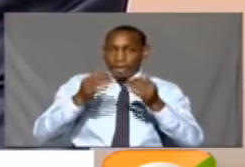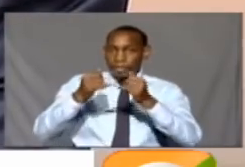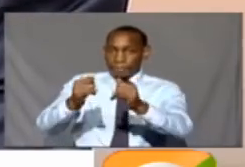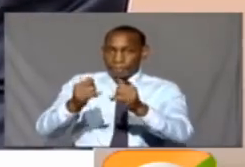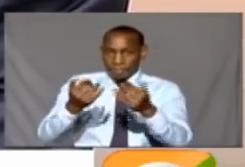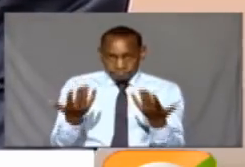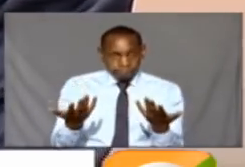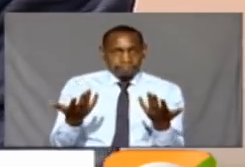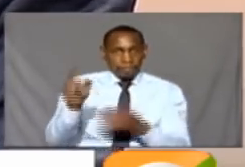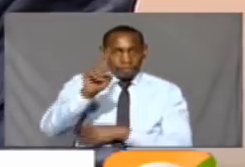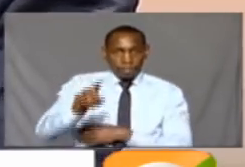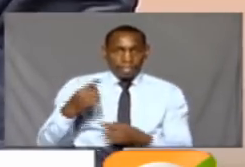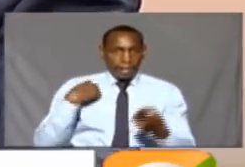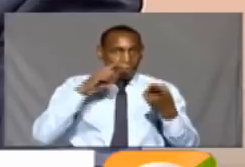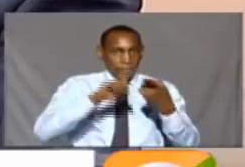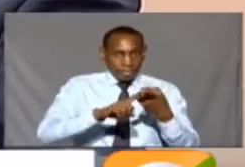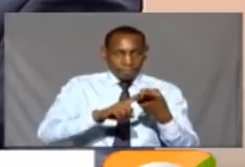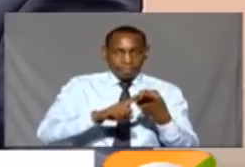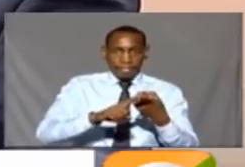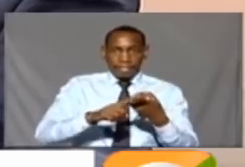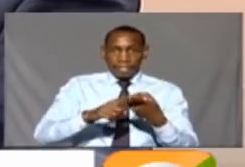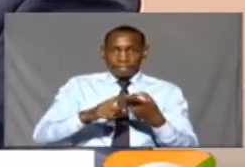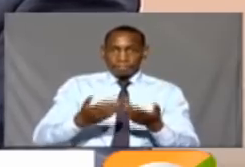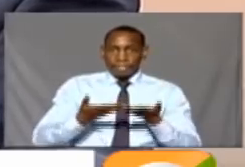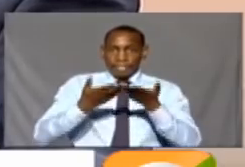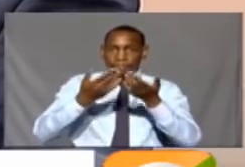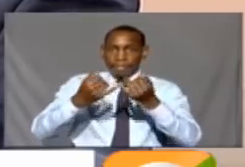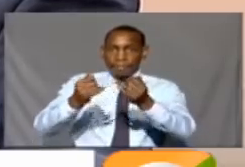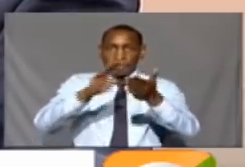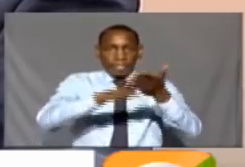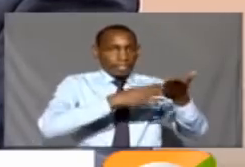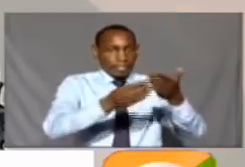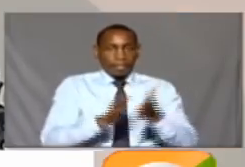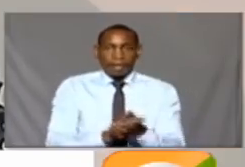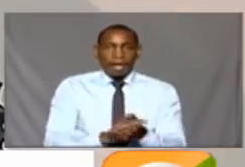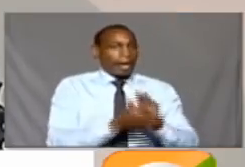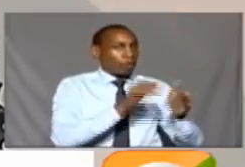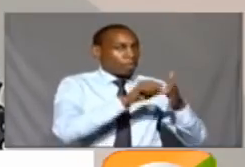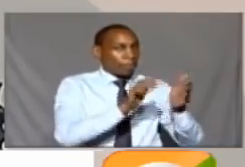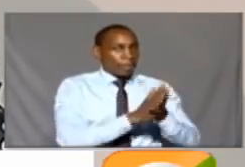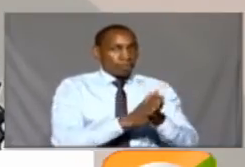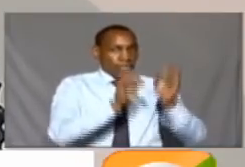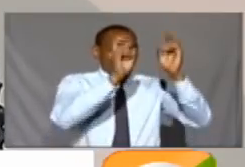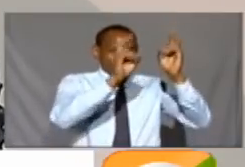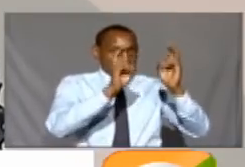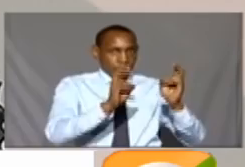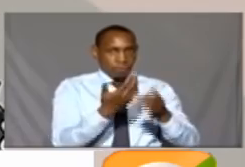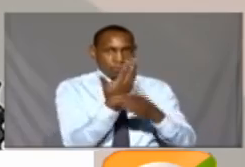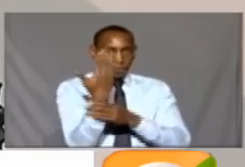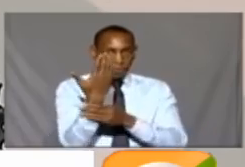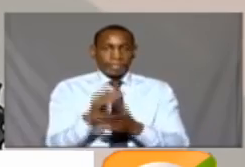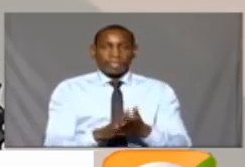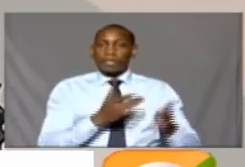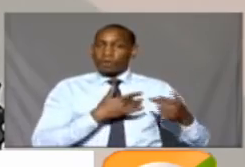this? First, give us an implementation framework. So you have no problem with the content of the document, you're more concerned with the implementation of